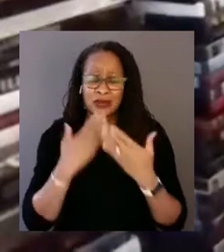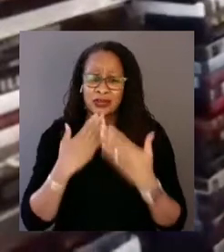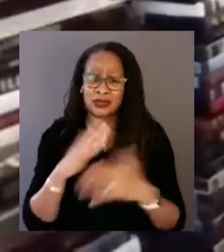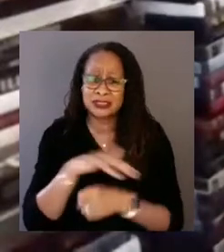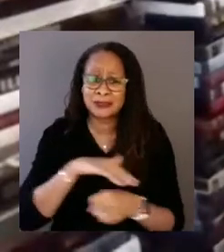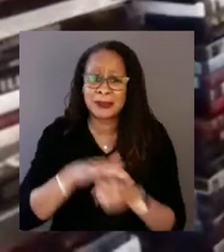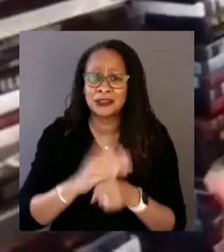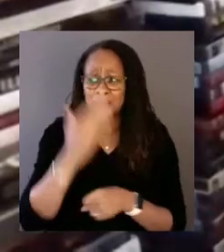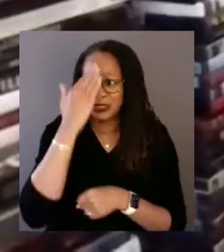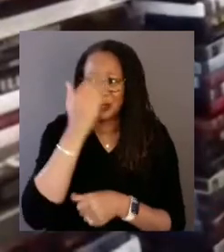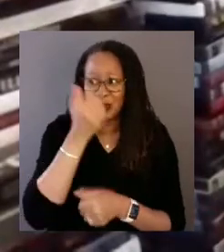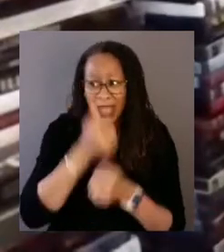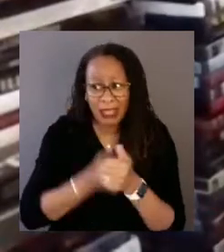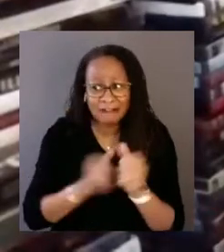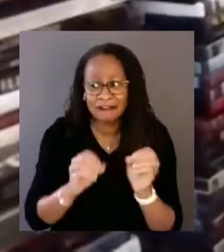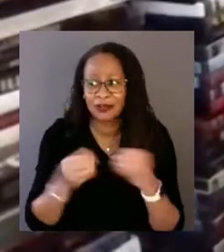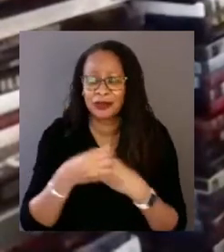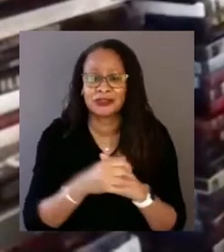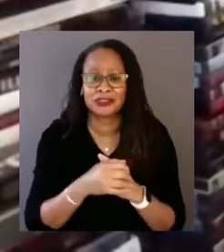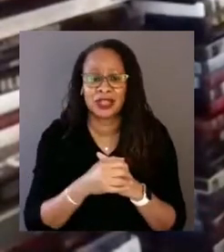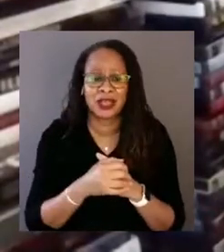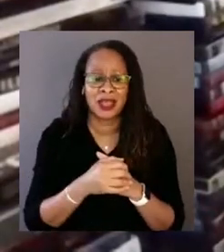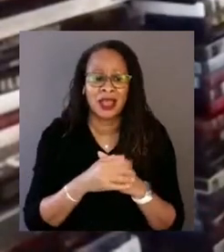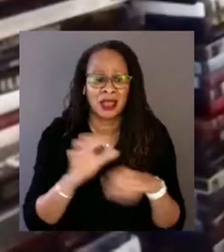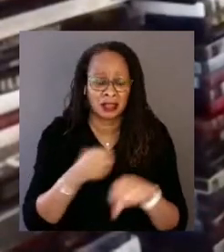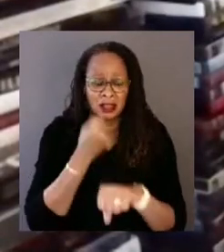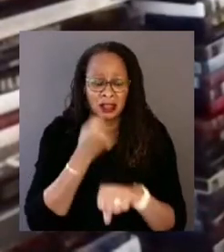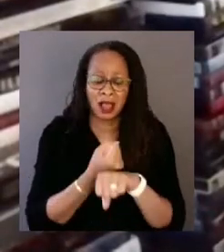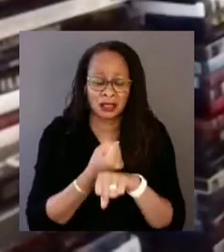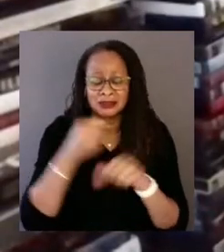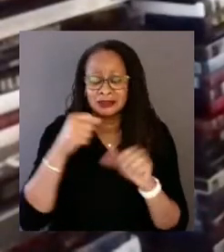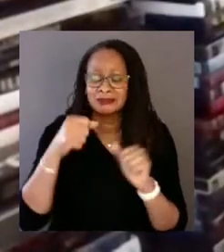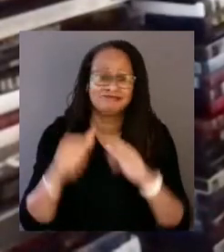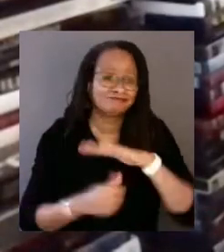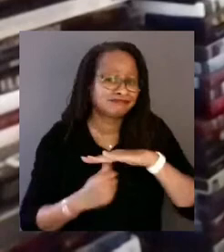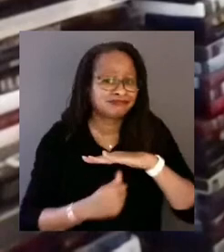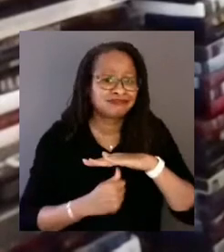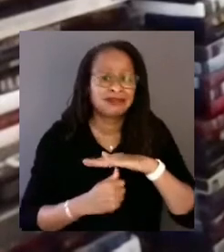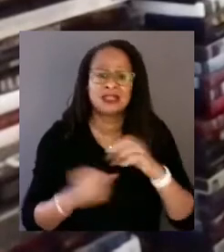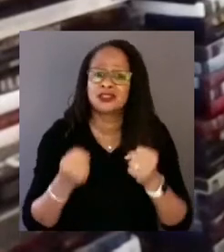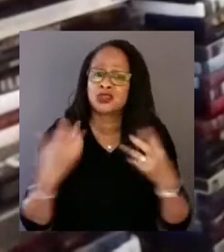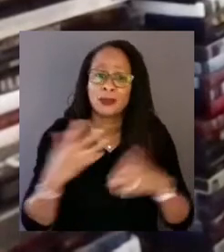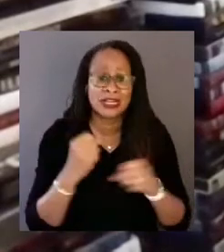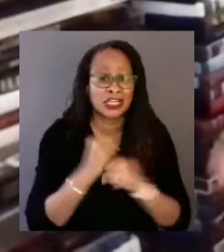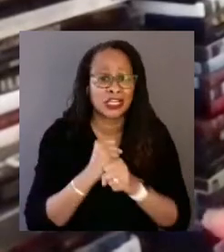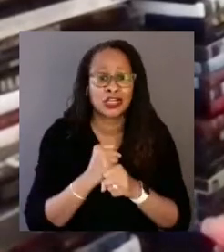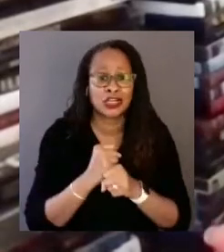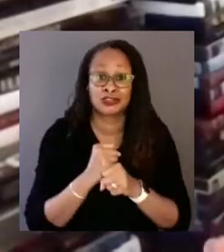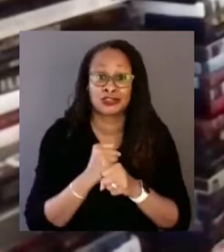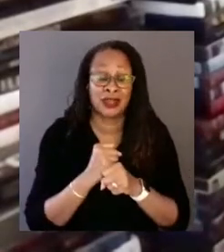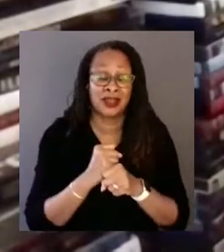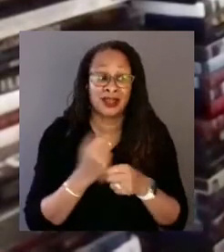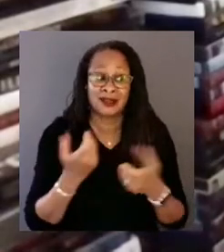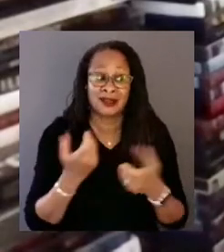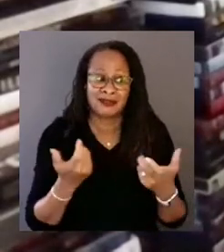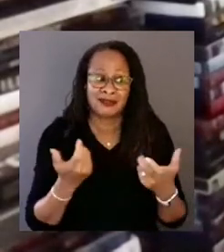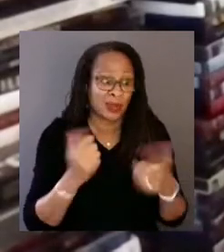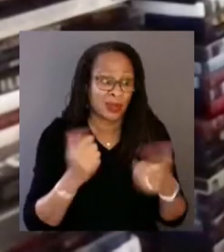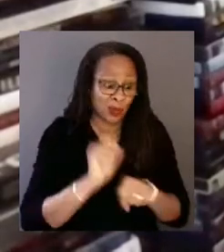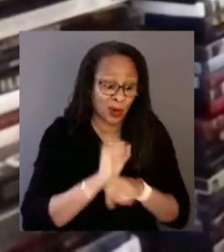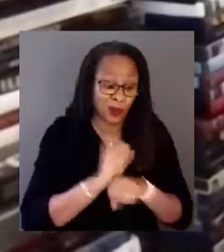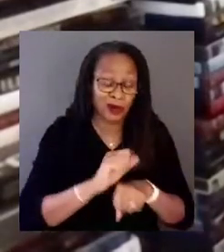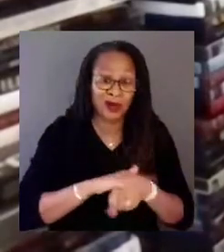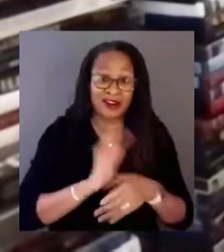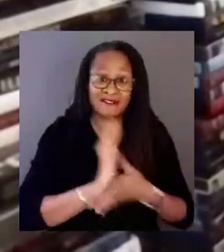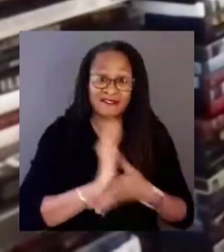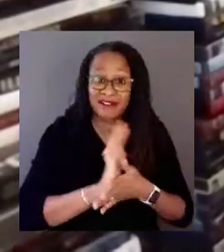was, shut in, locked down, spent so many years on their films, and suddenly it's a pandemic year. They don't know what's happening either. So